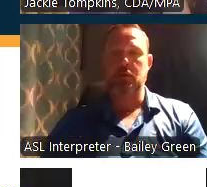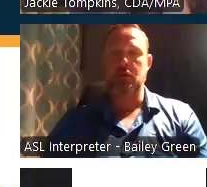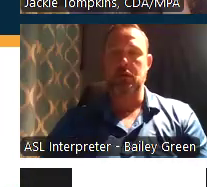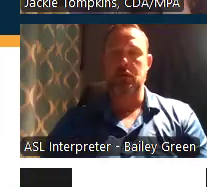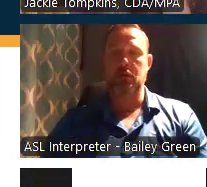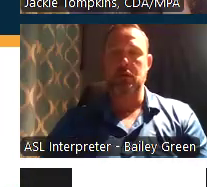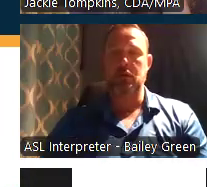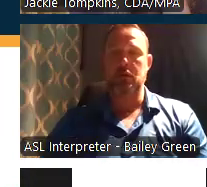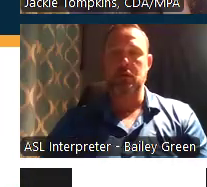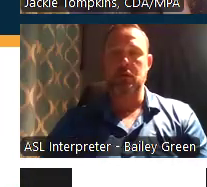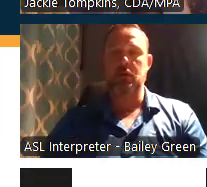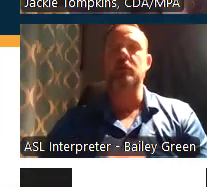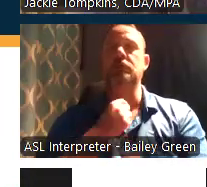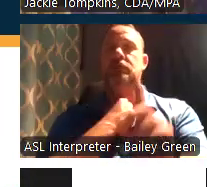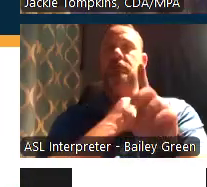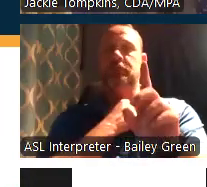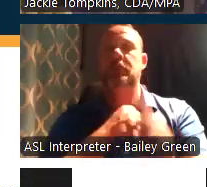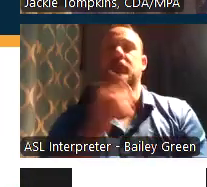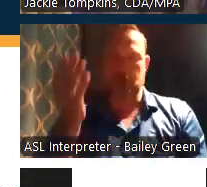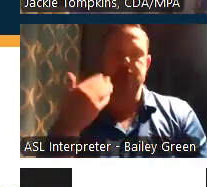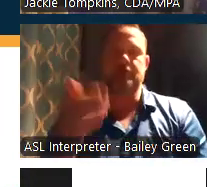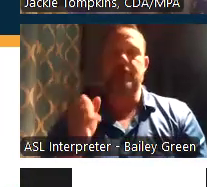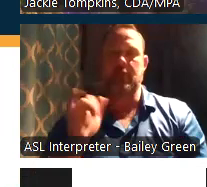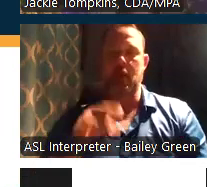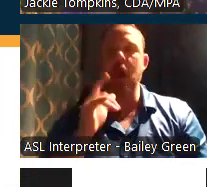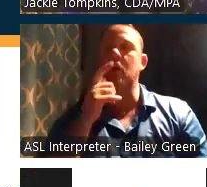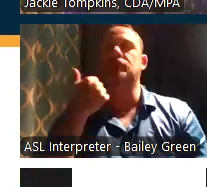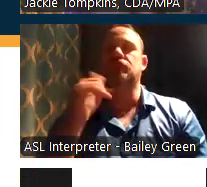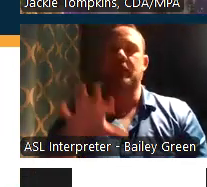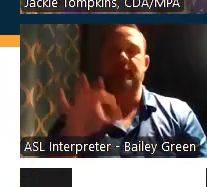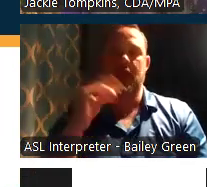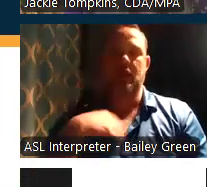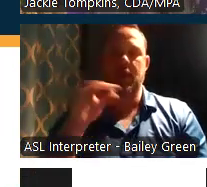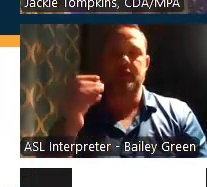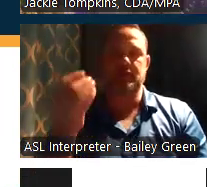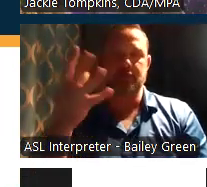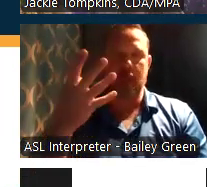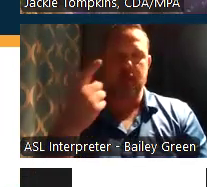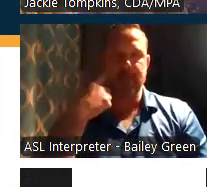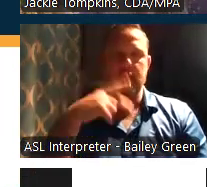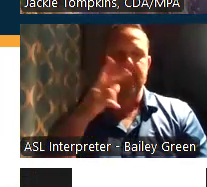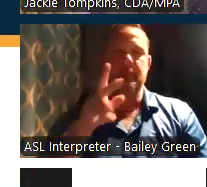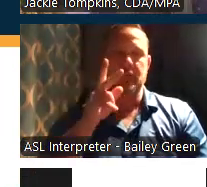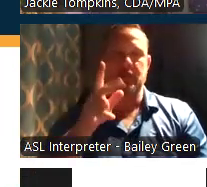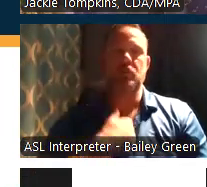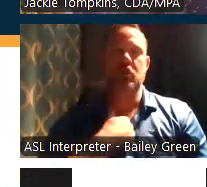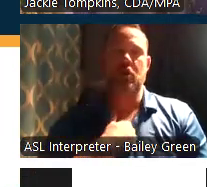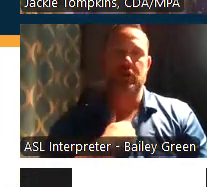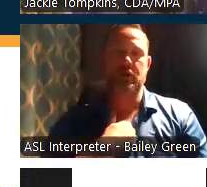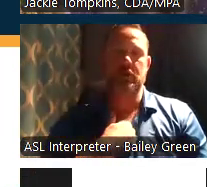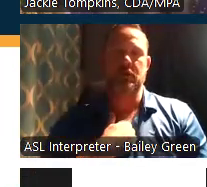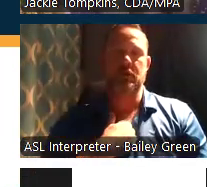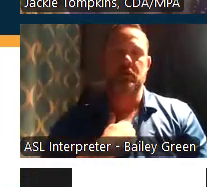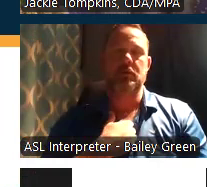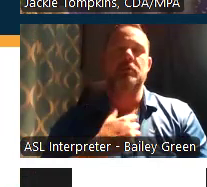You're still muted. Here we go. I was trying to find my spotlight for my video, so my apologies. So